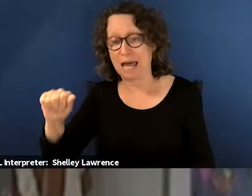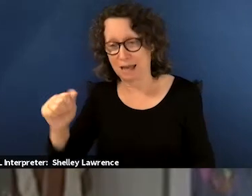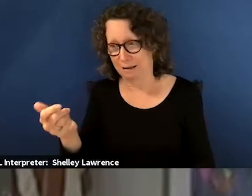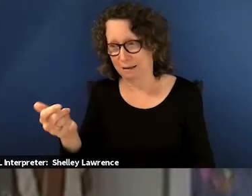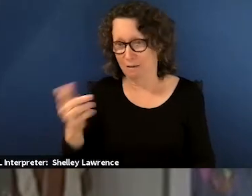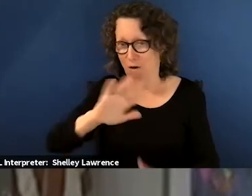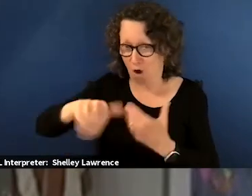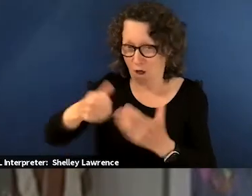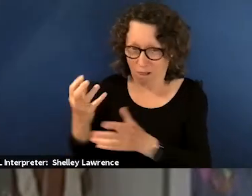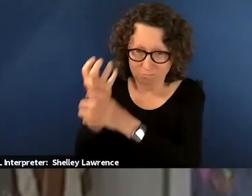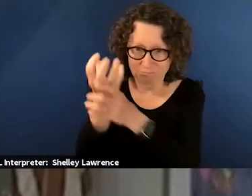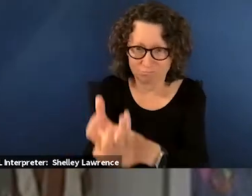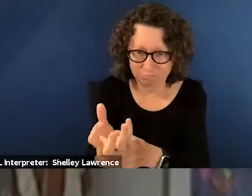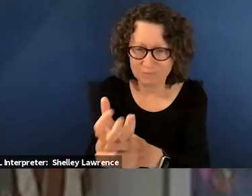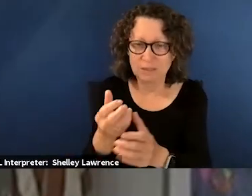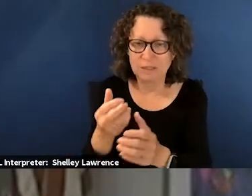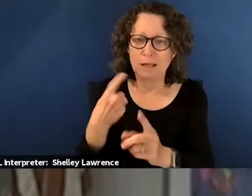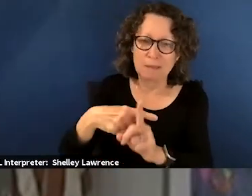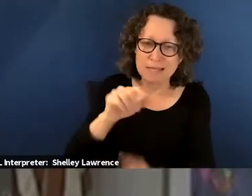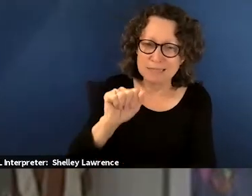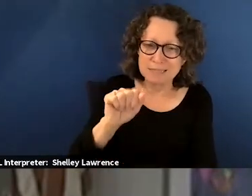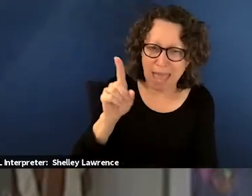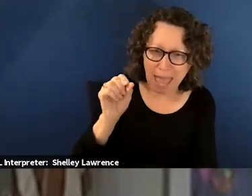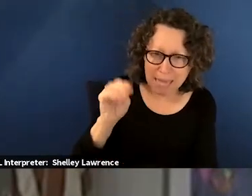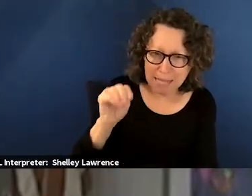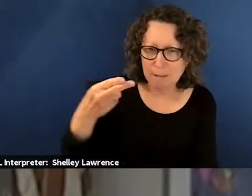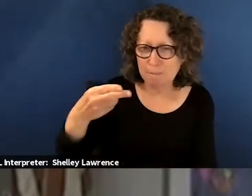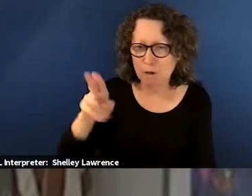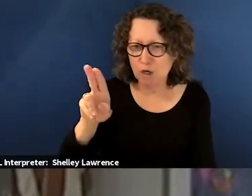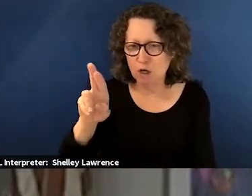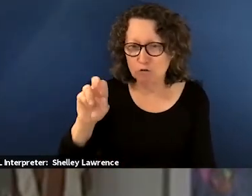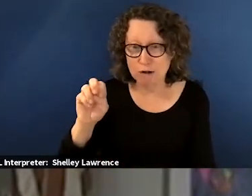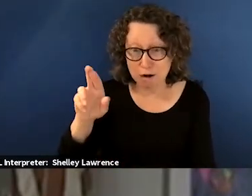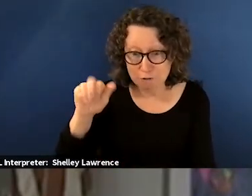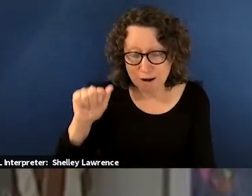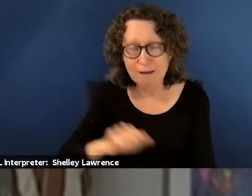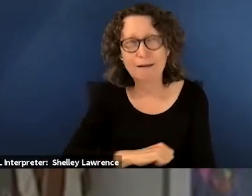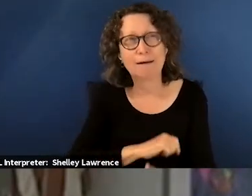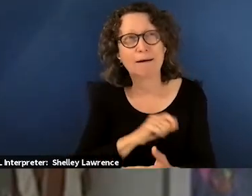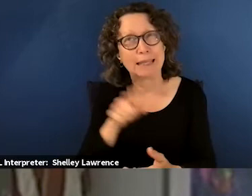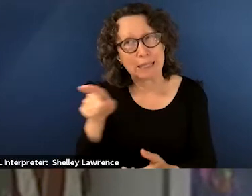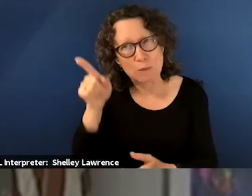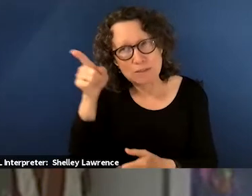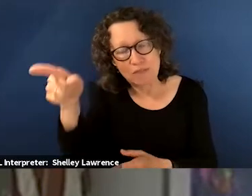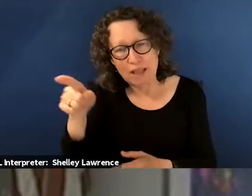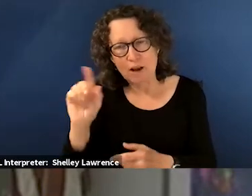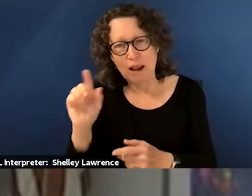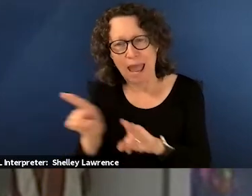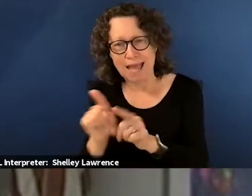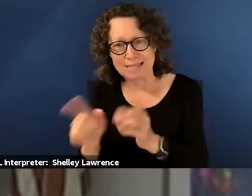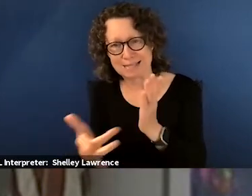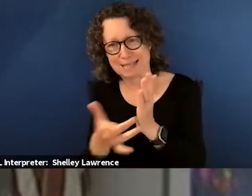and in addition to Adam Herrera, I believe, who was there, our technical